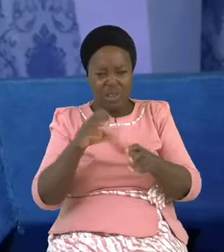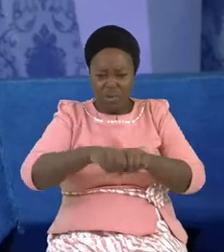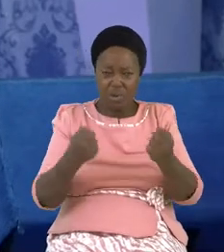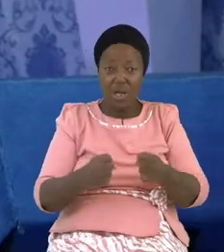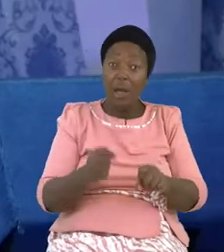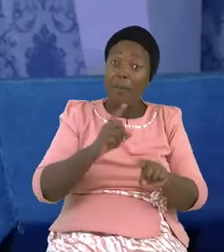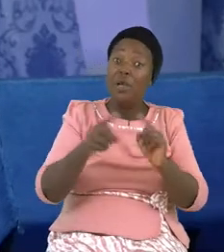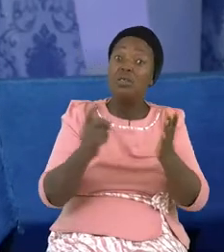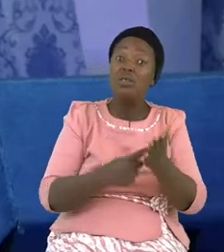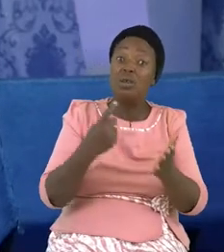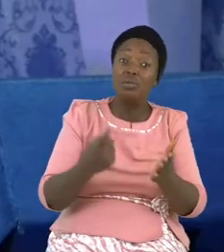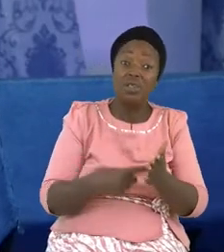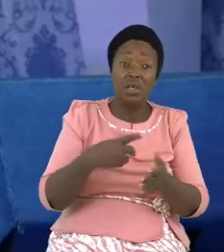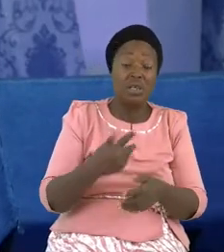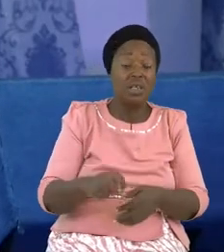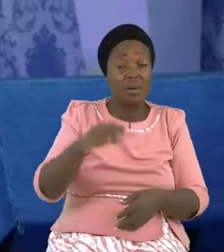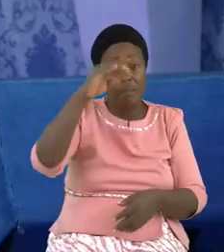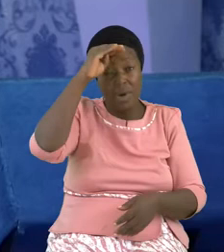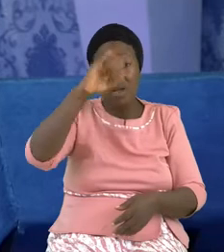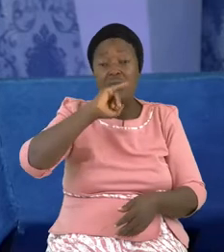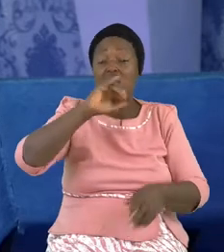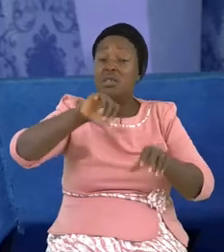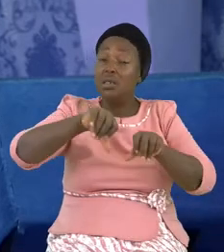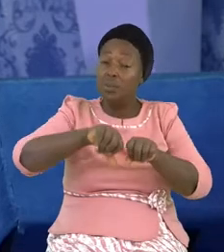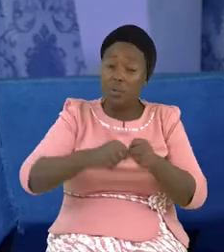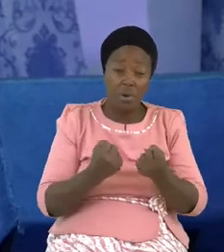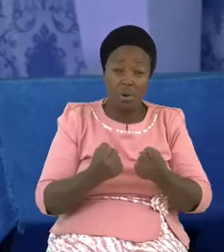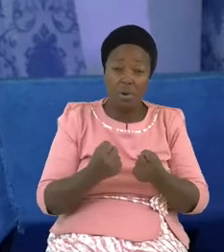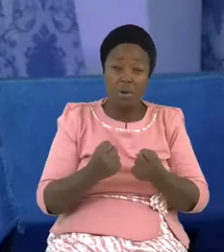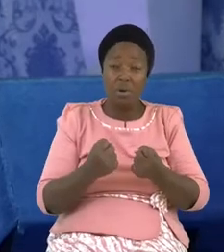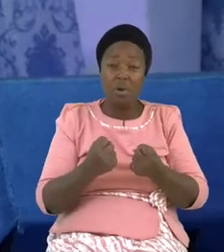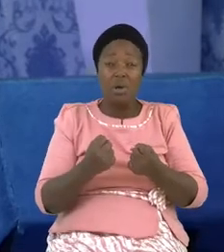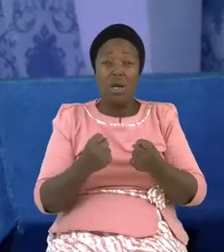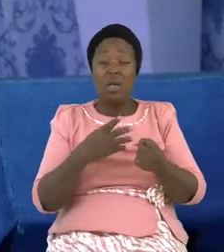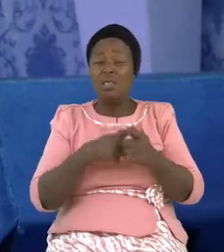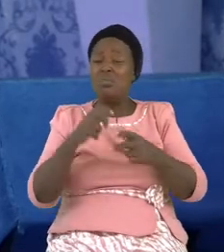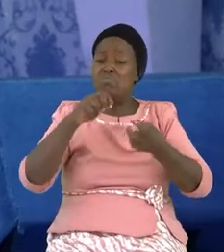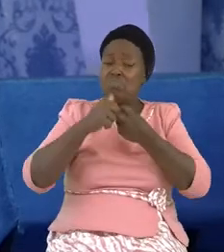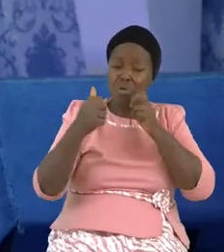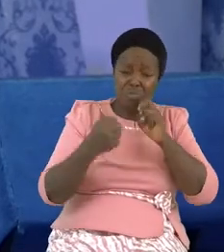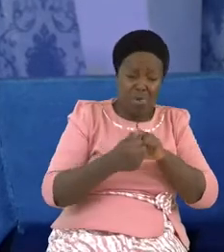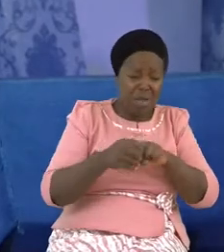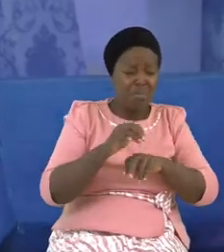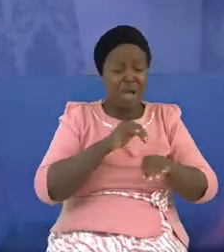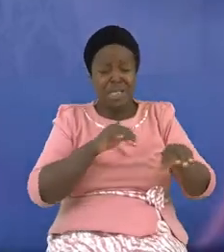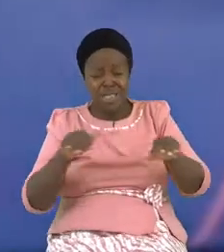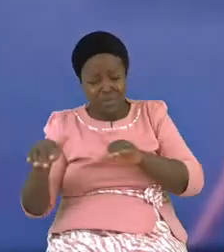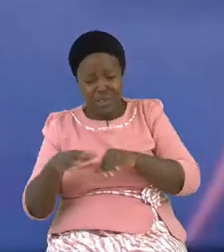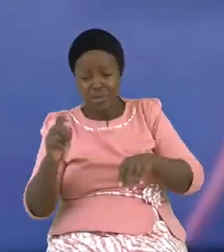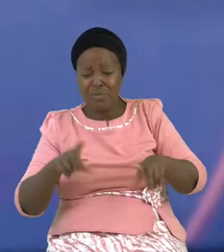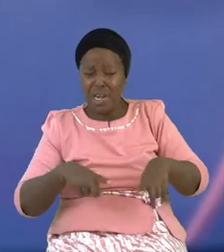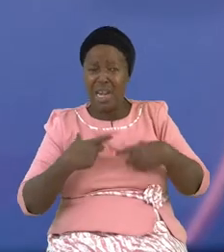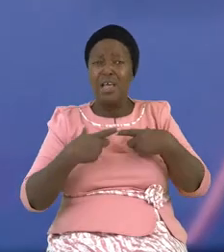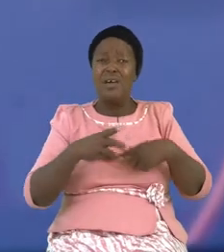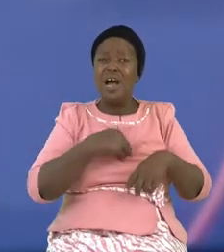the man is broken. The vicissitudes of life, activities of life, and the